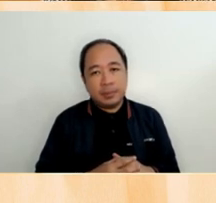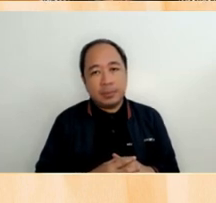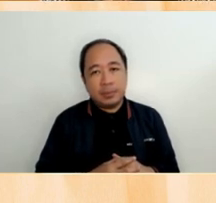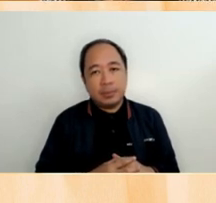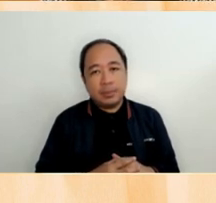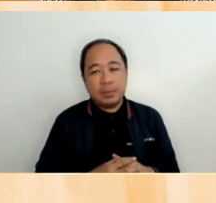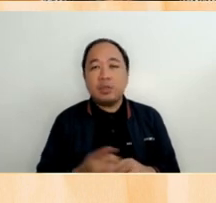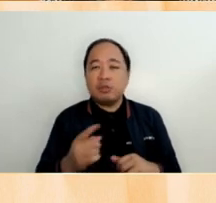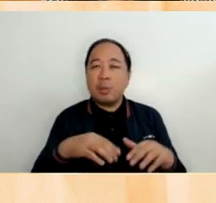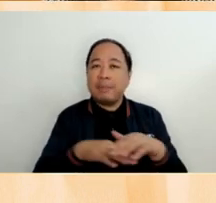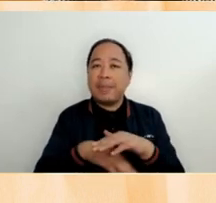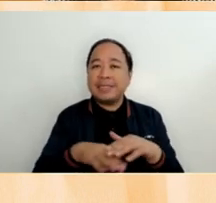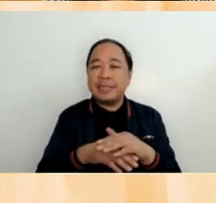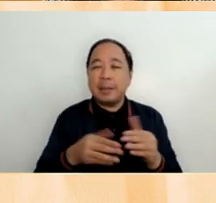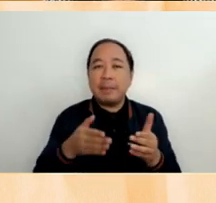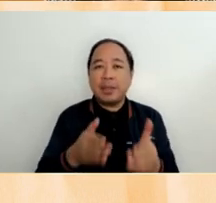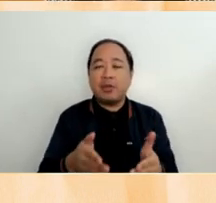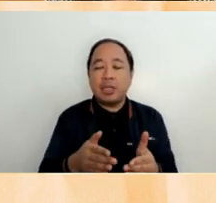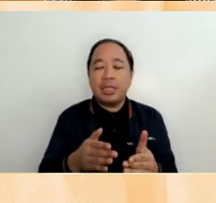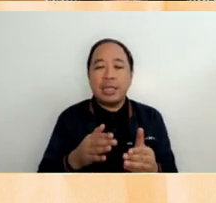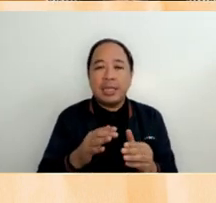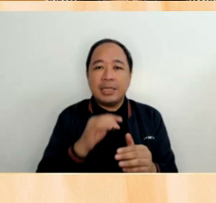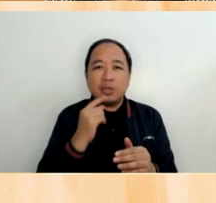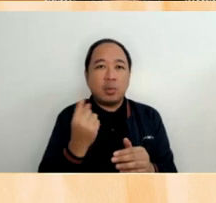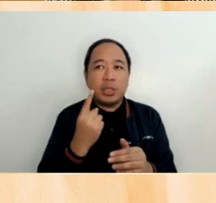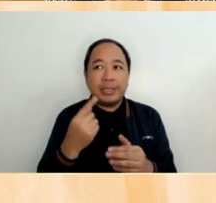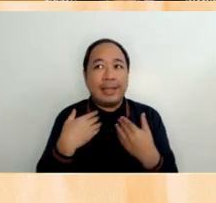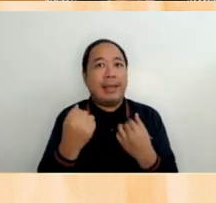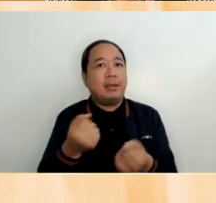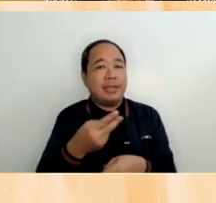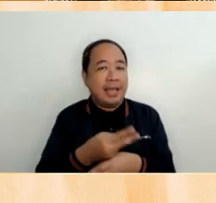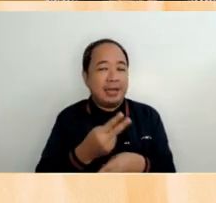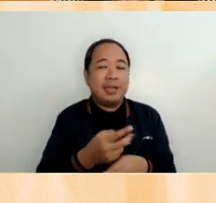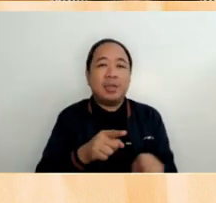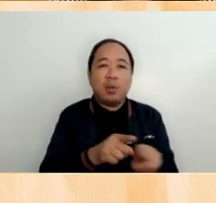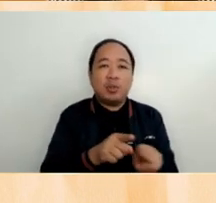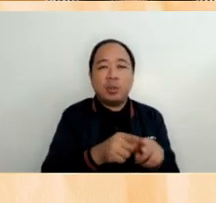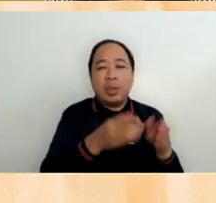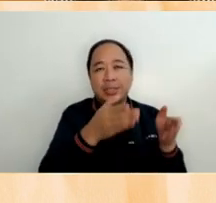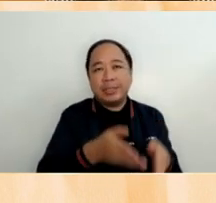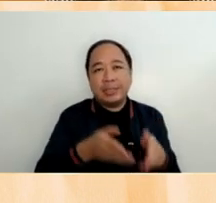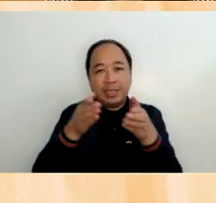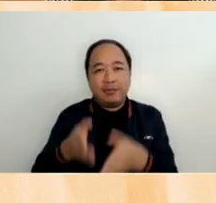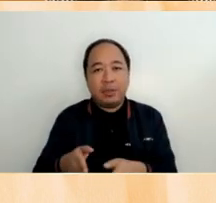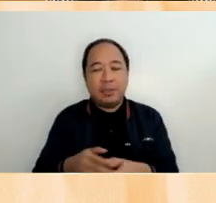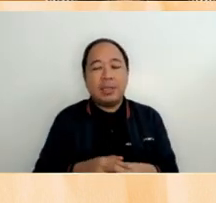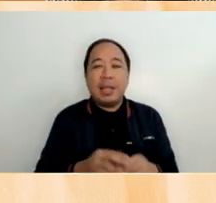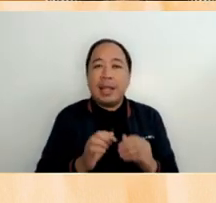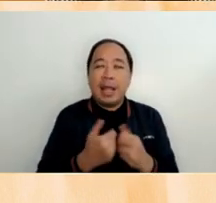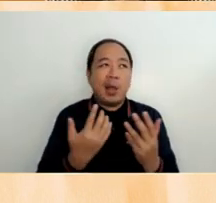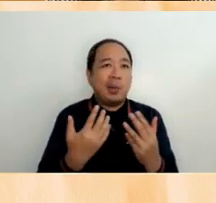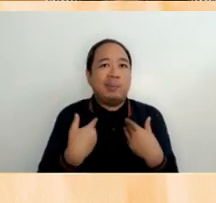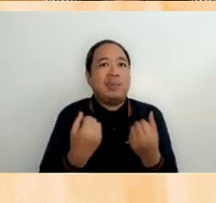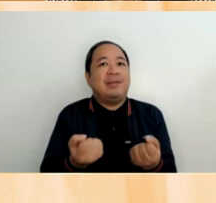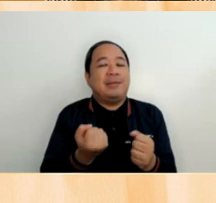a very basic method we can all do, not just healthcare practitioners, but as individuals. Building resilience is